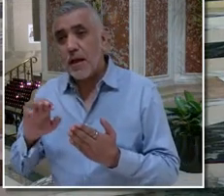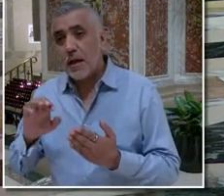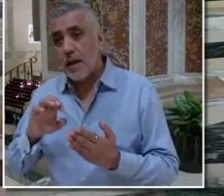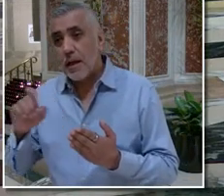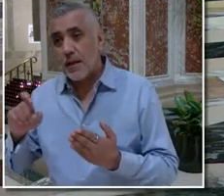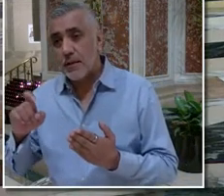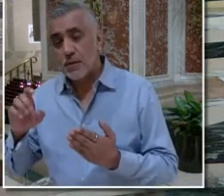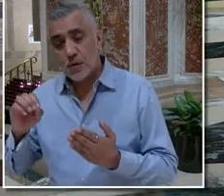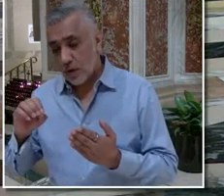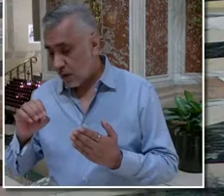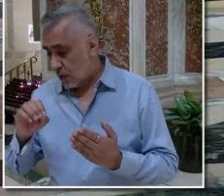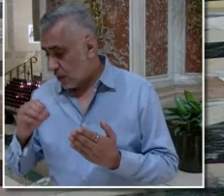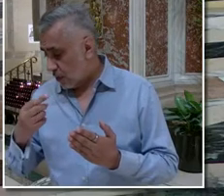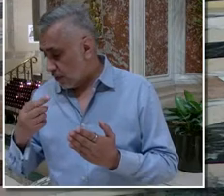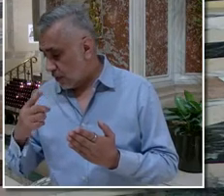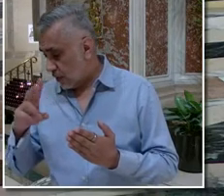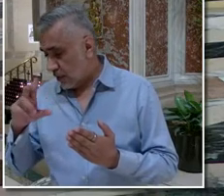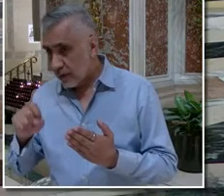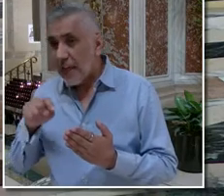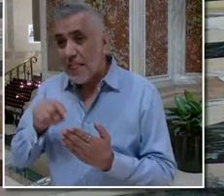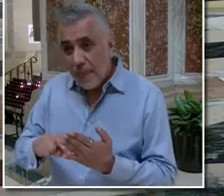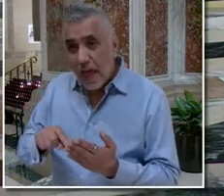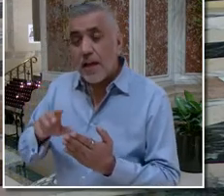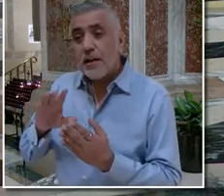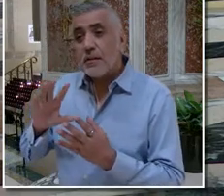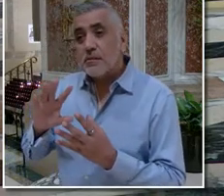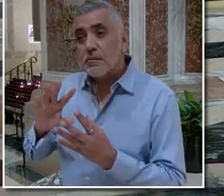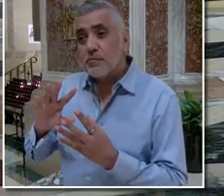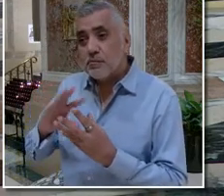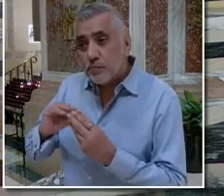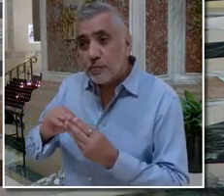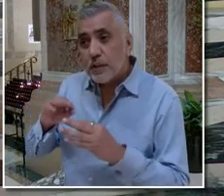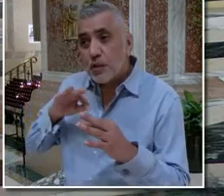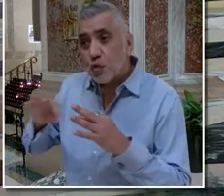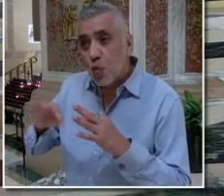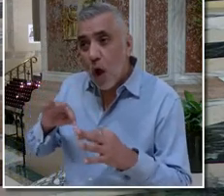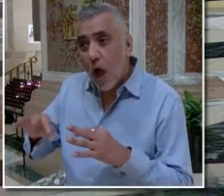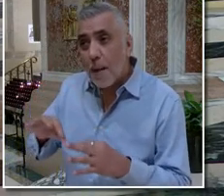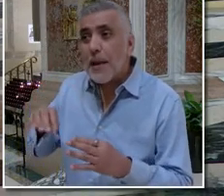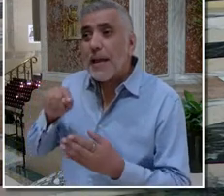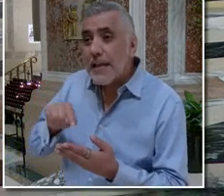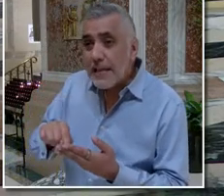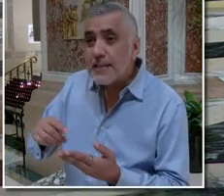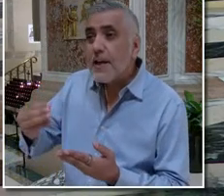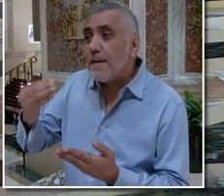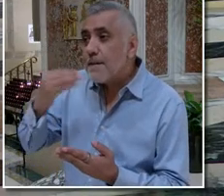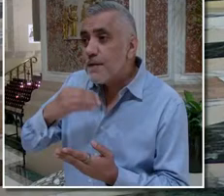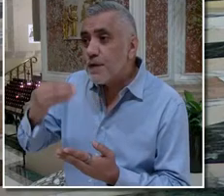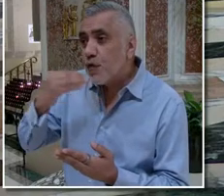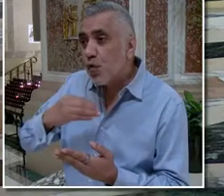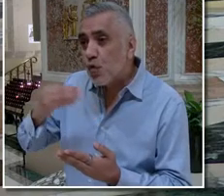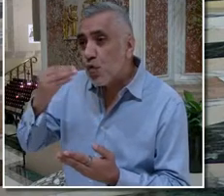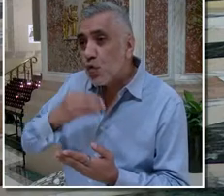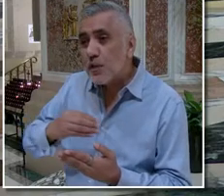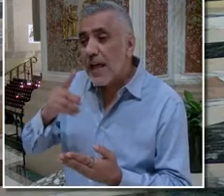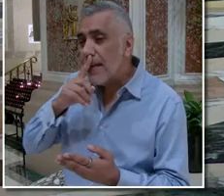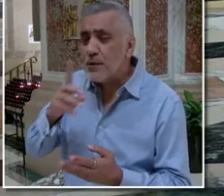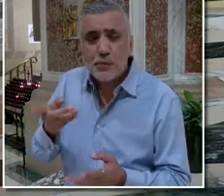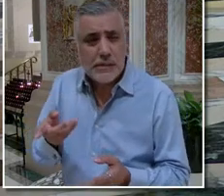Éxodo es de hecho una comida